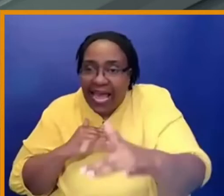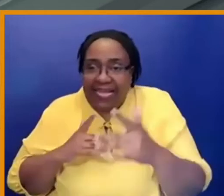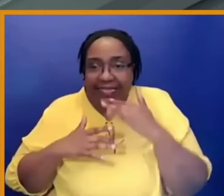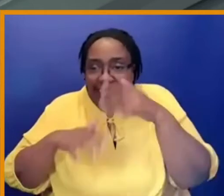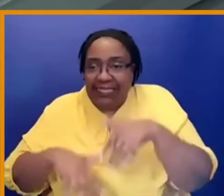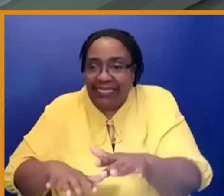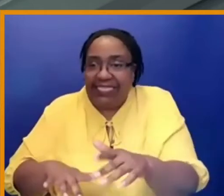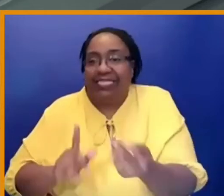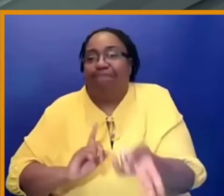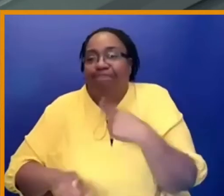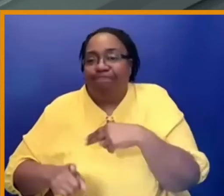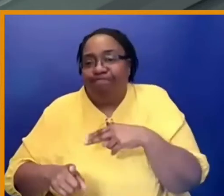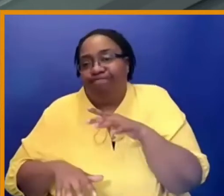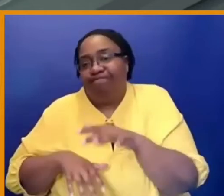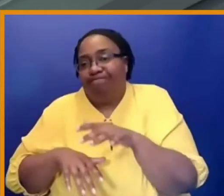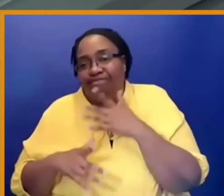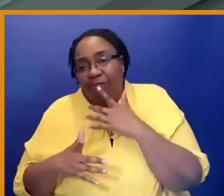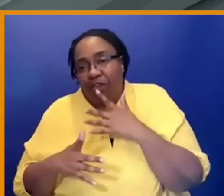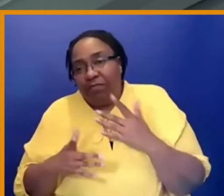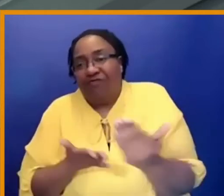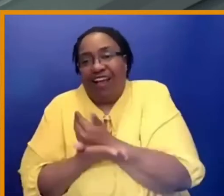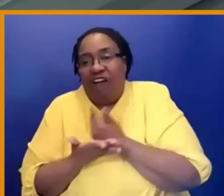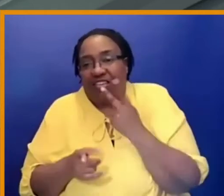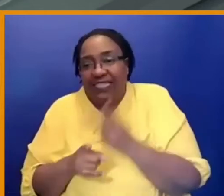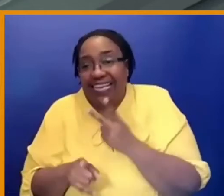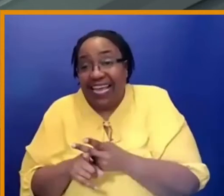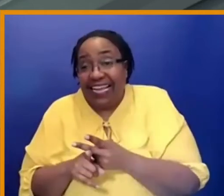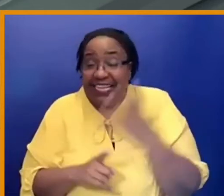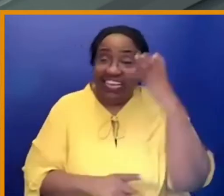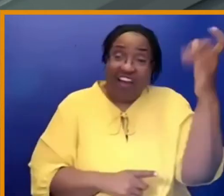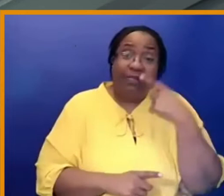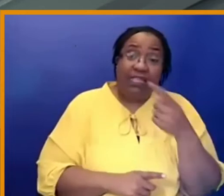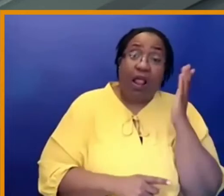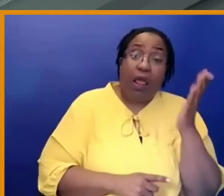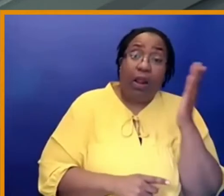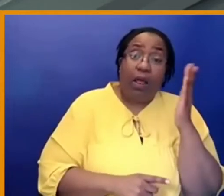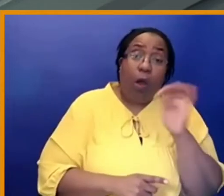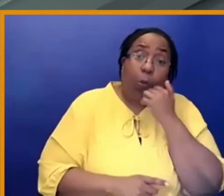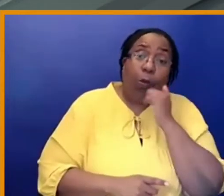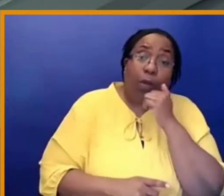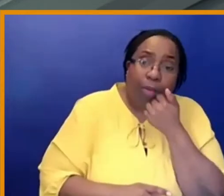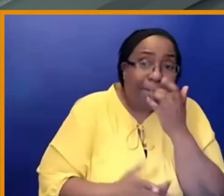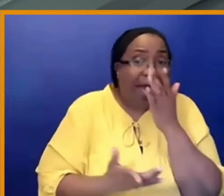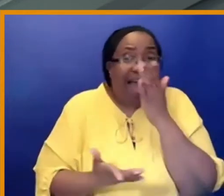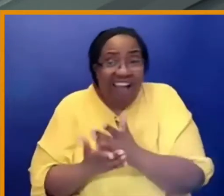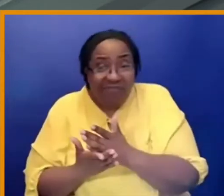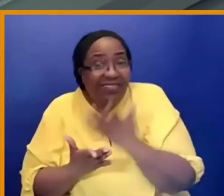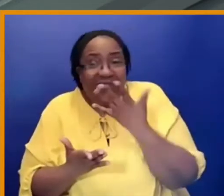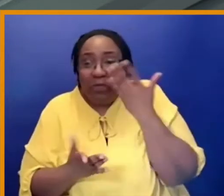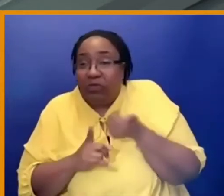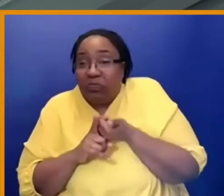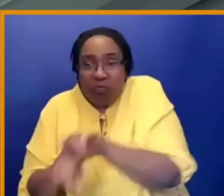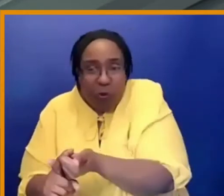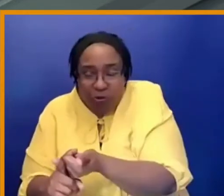about local nature recovery strategies, but has completely failed to put in place the measures that would ensure that they inform planning and